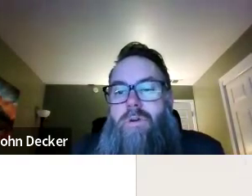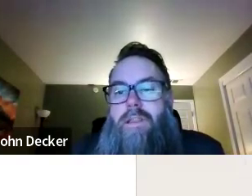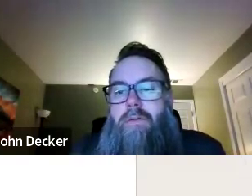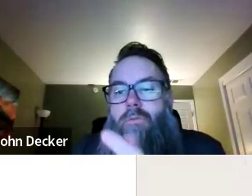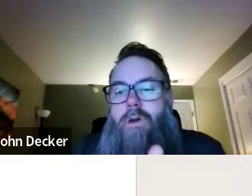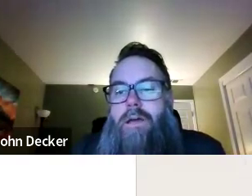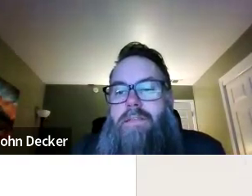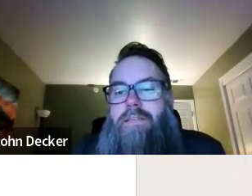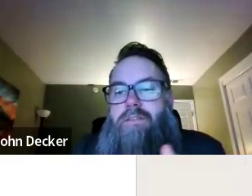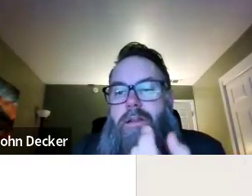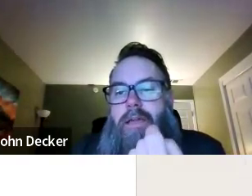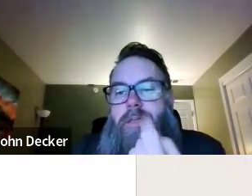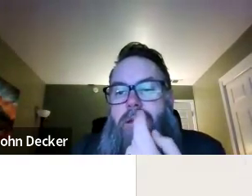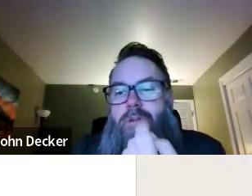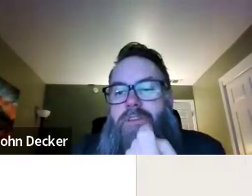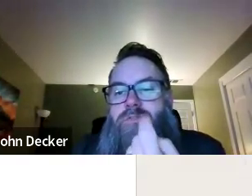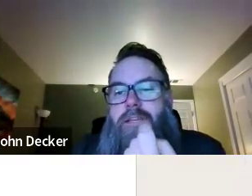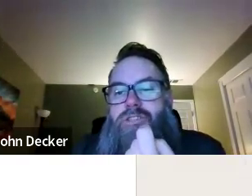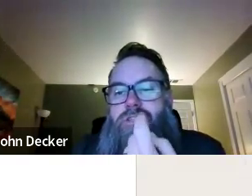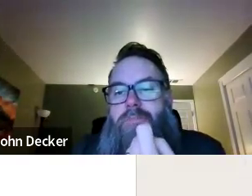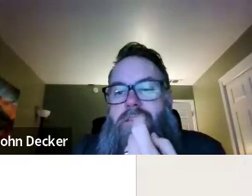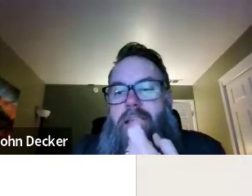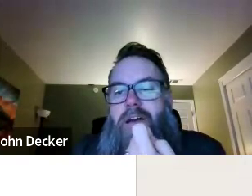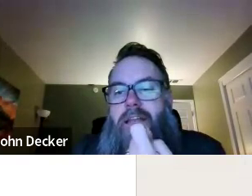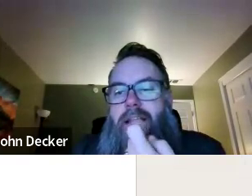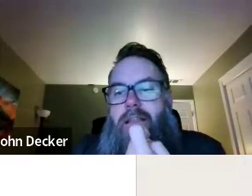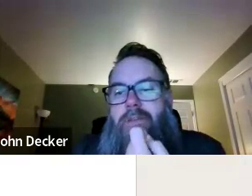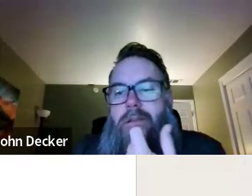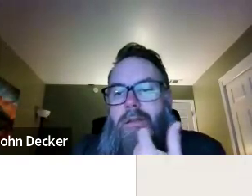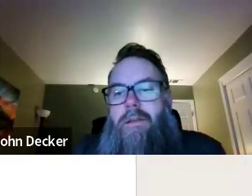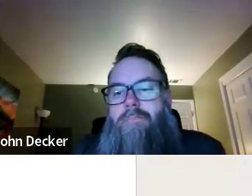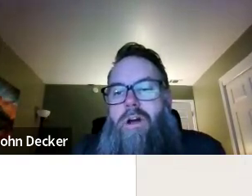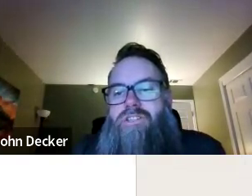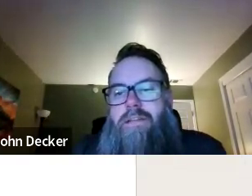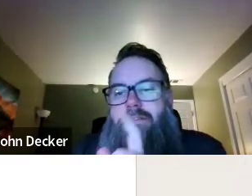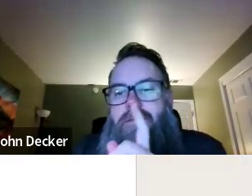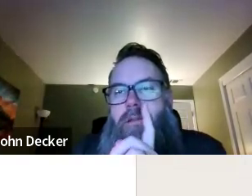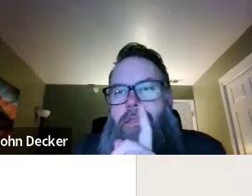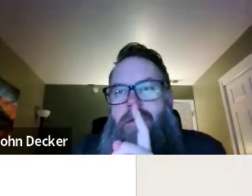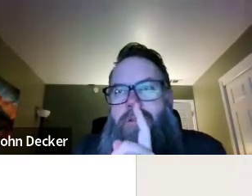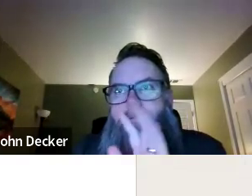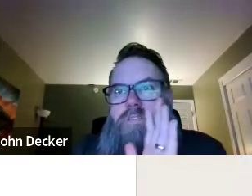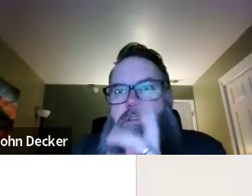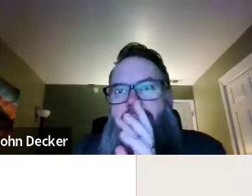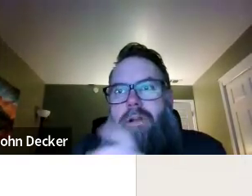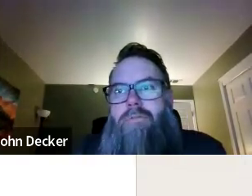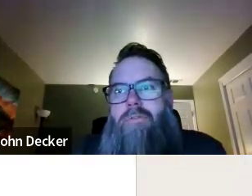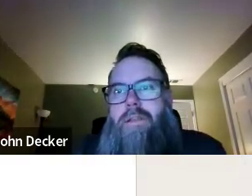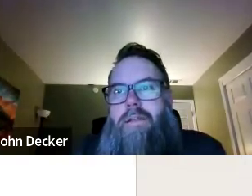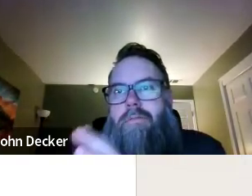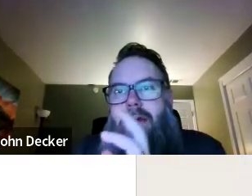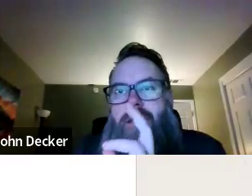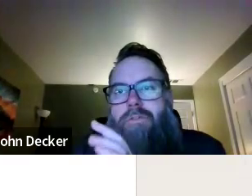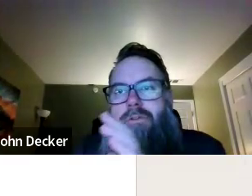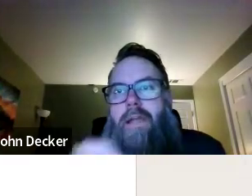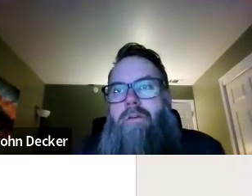Housing Group, is one that Denise already, I think, had a previous relationship because they have a HUD 811 project, I think up in Yuba City or